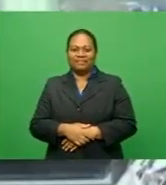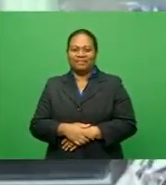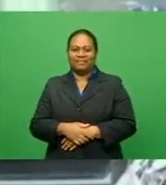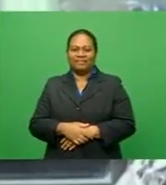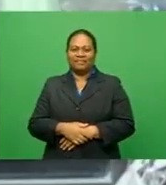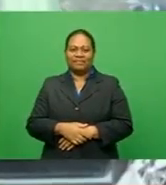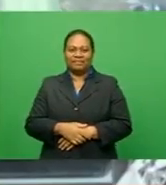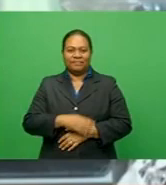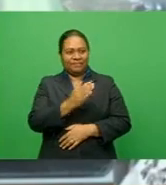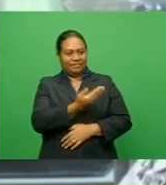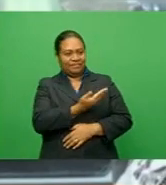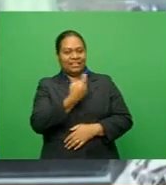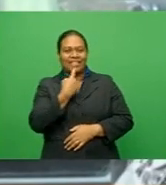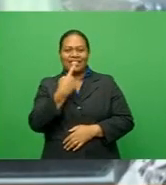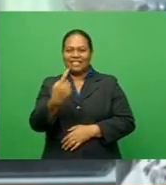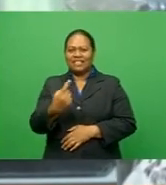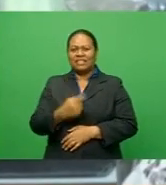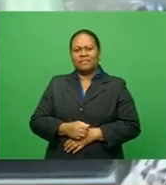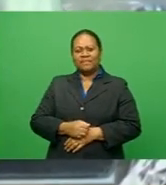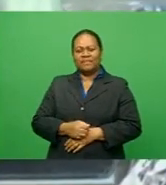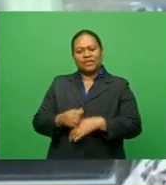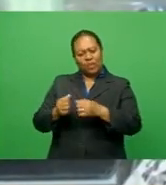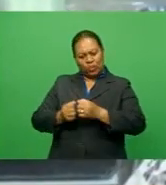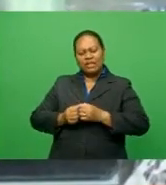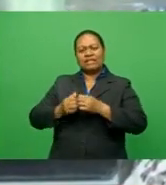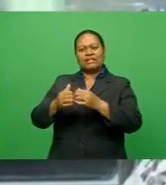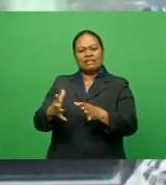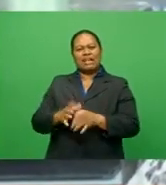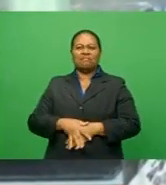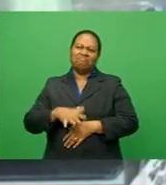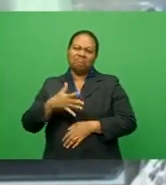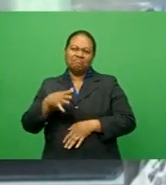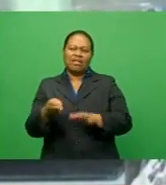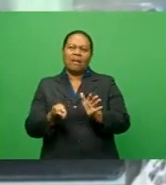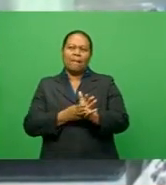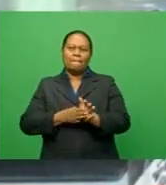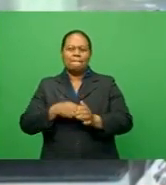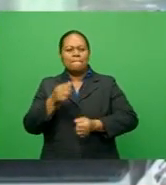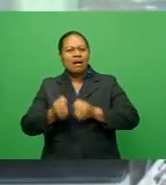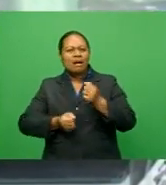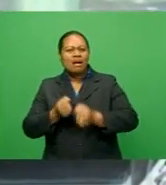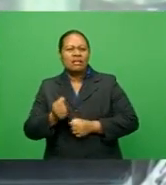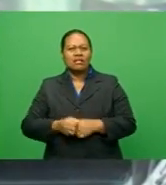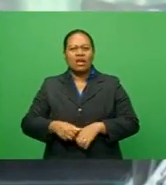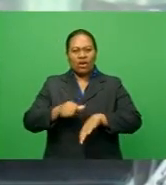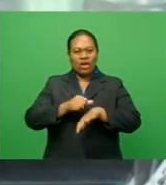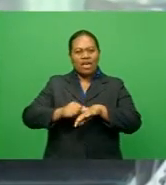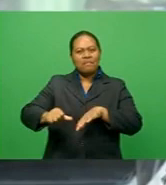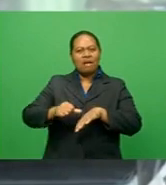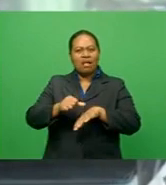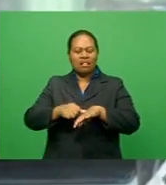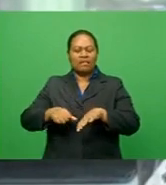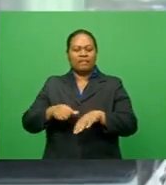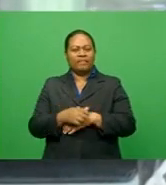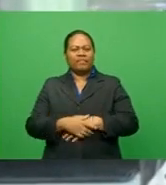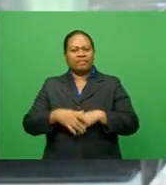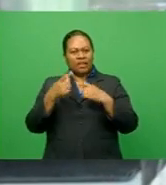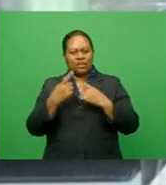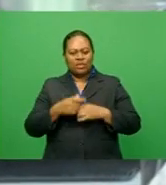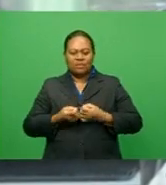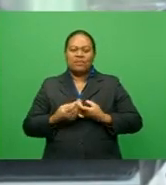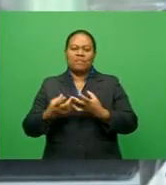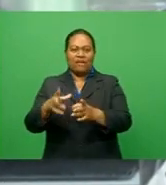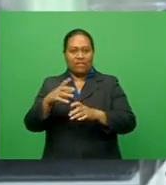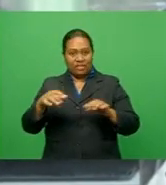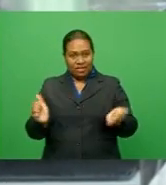Yeah, we will kick off at the back of March and April. We are preparing for the tournament. What